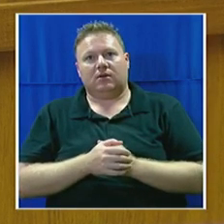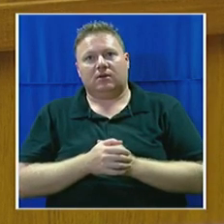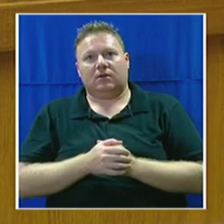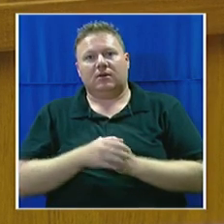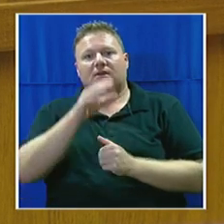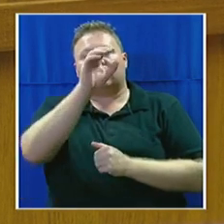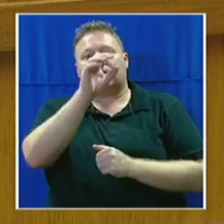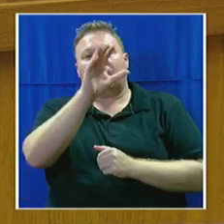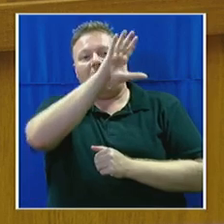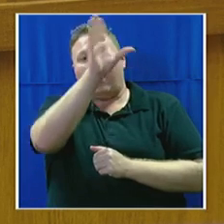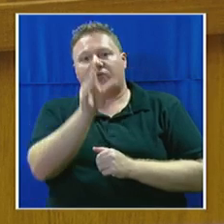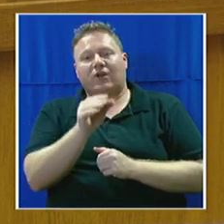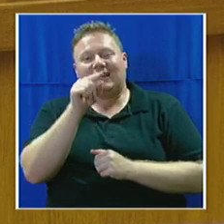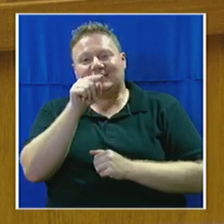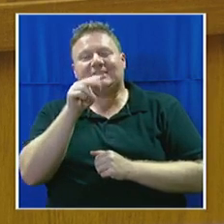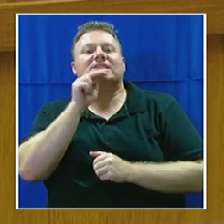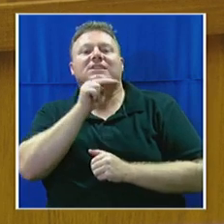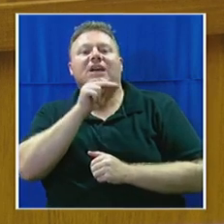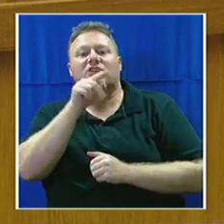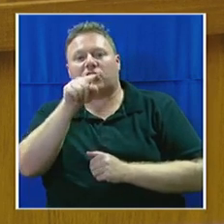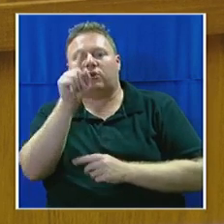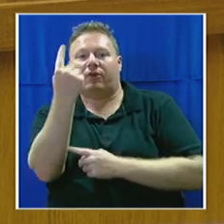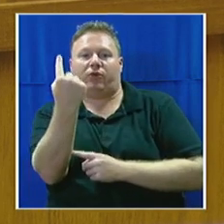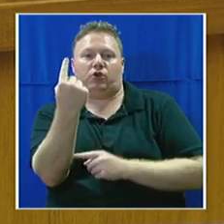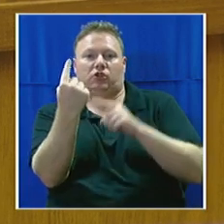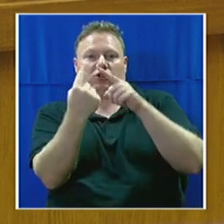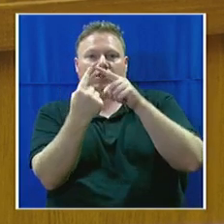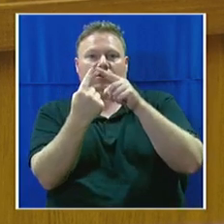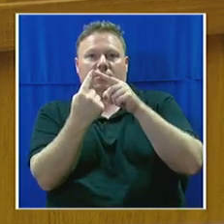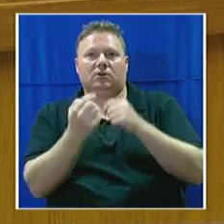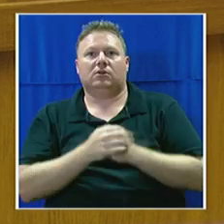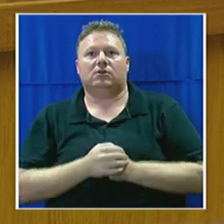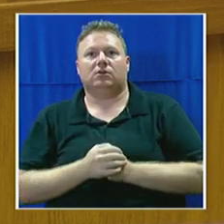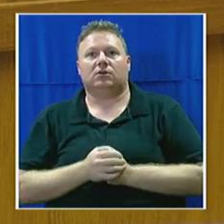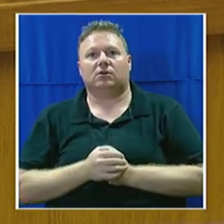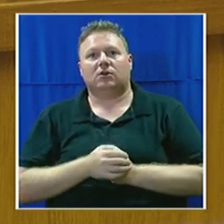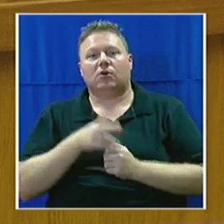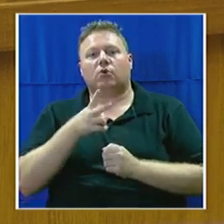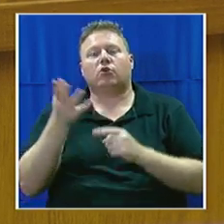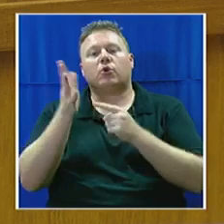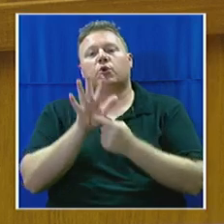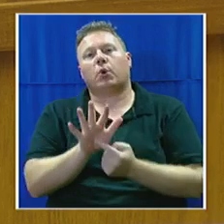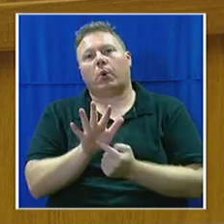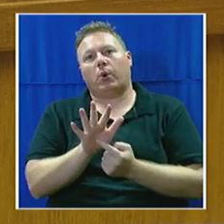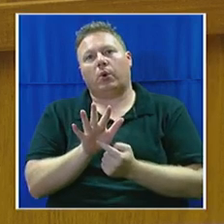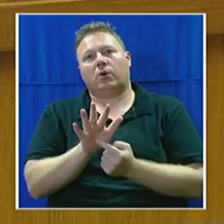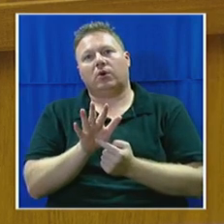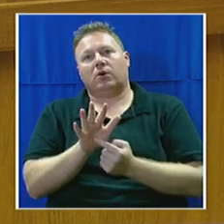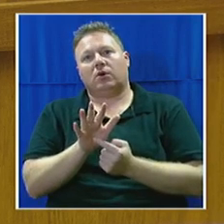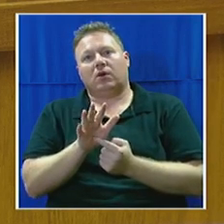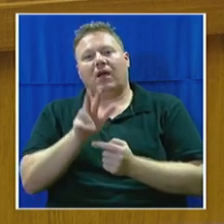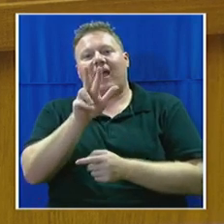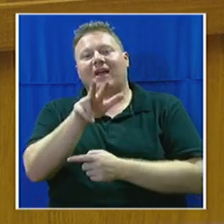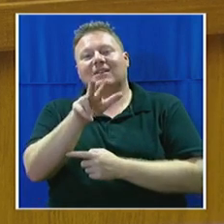has confirmed the first case of the virus. We are also aware that a 38-year-old